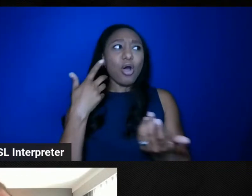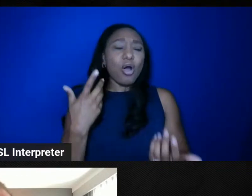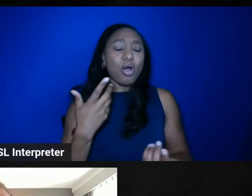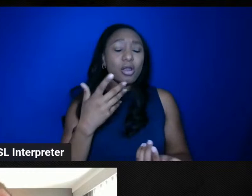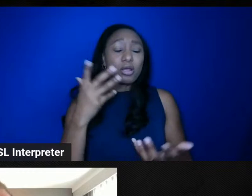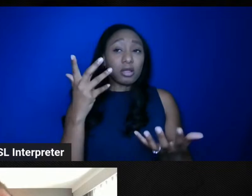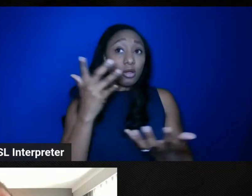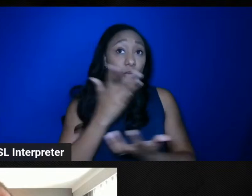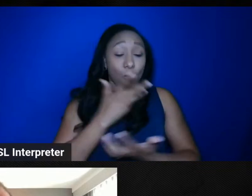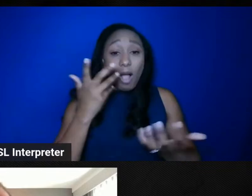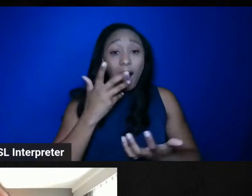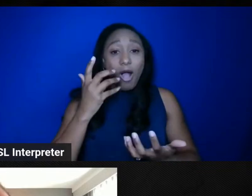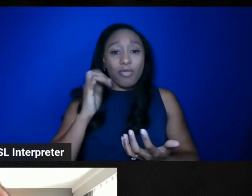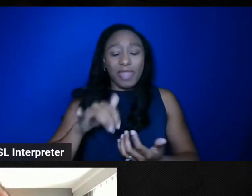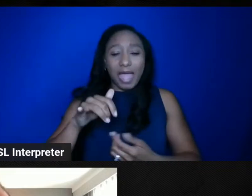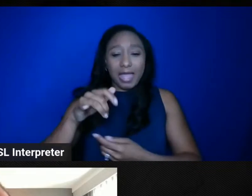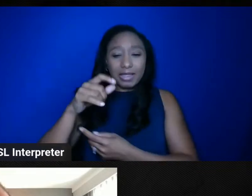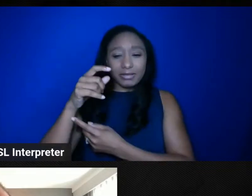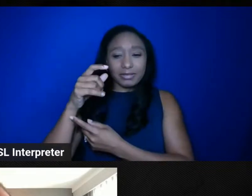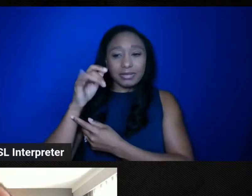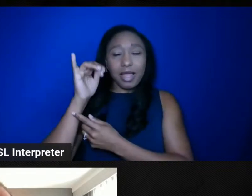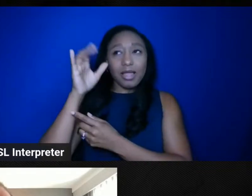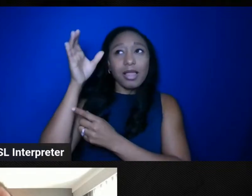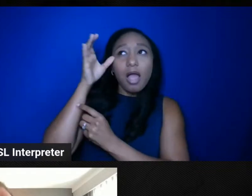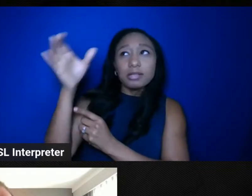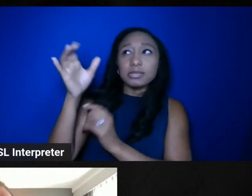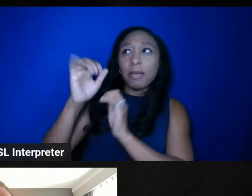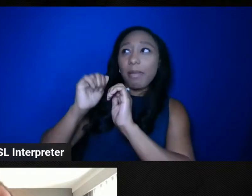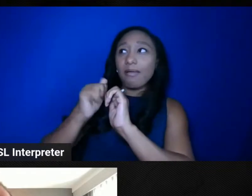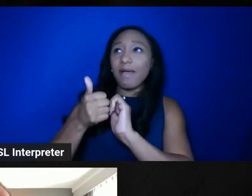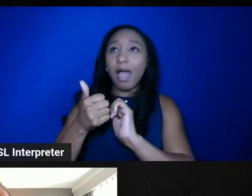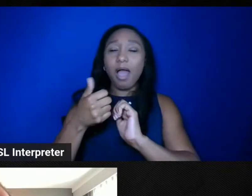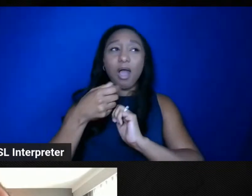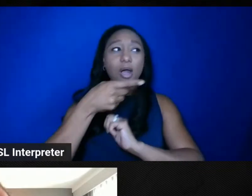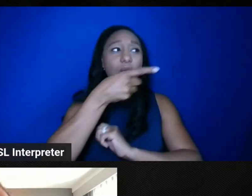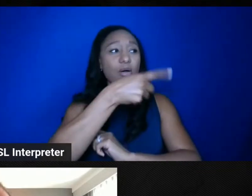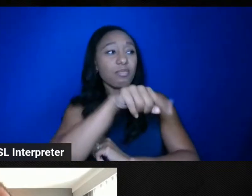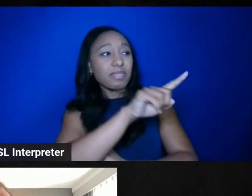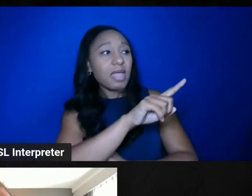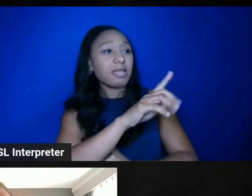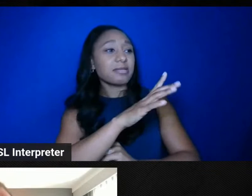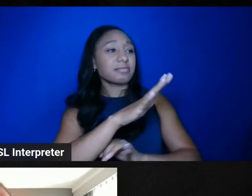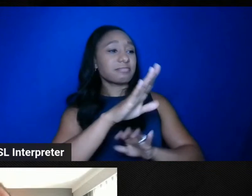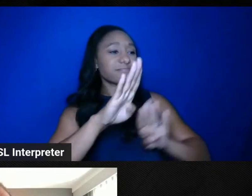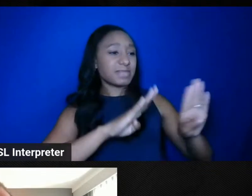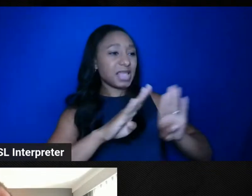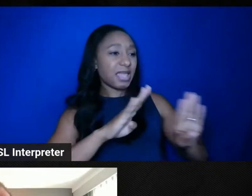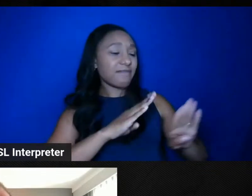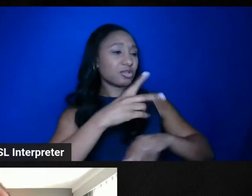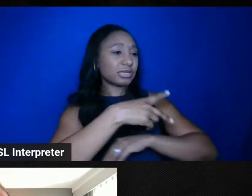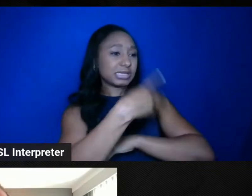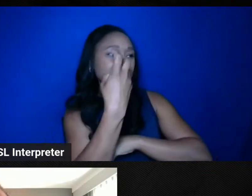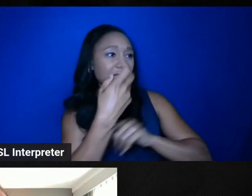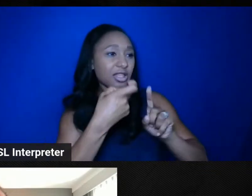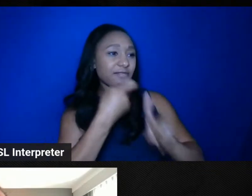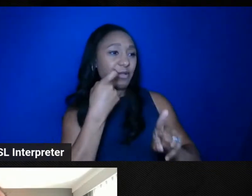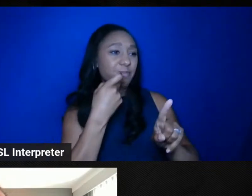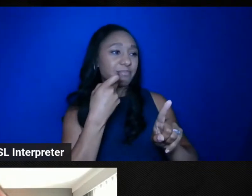psychological experience of being forced to leave your family behind in freedom and marching towards enslavement further